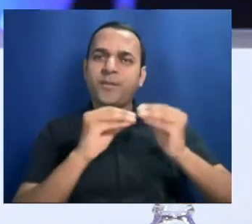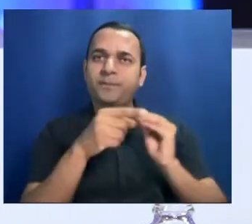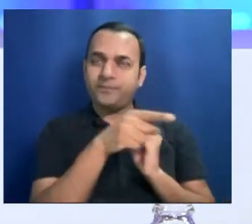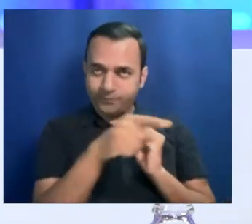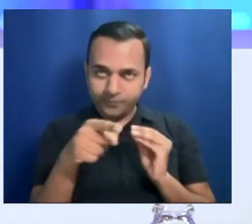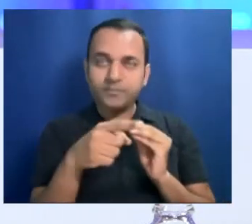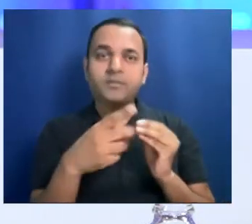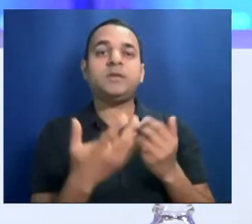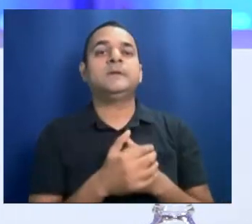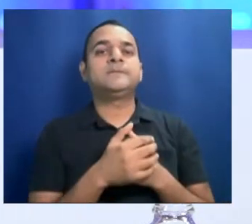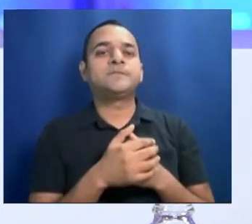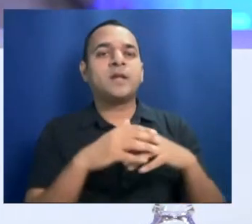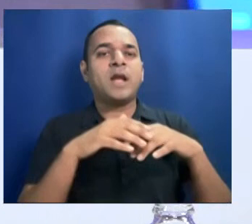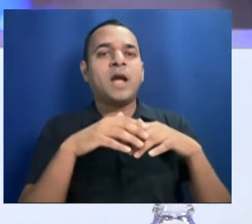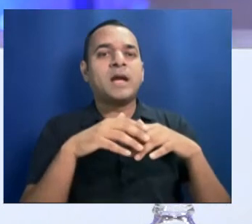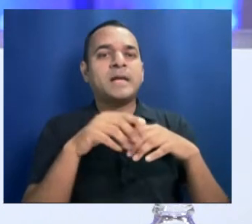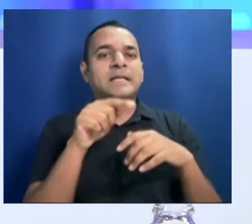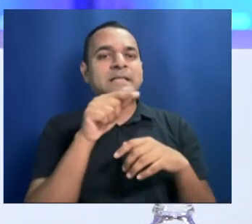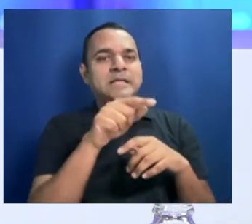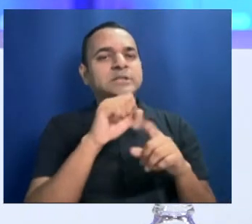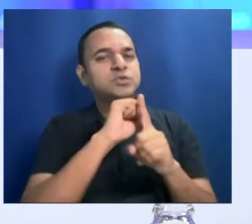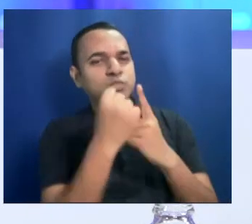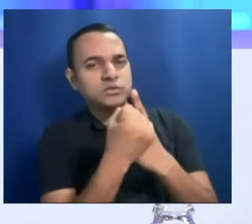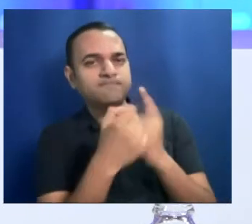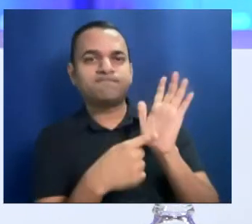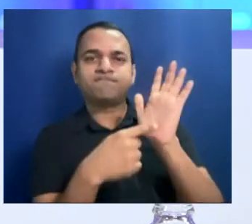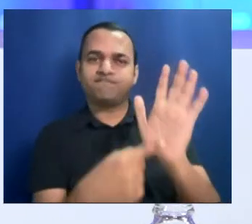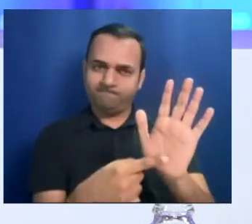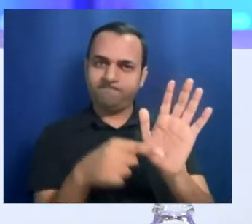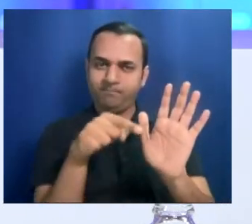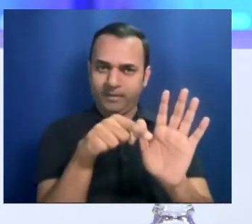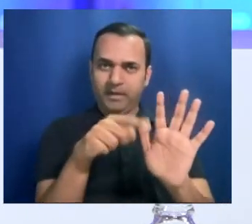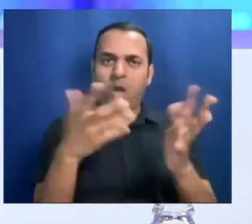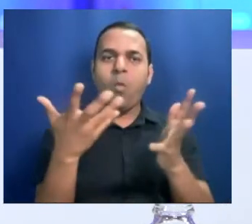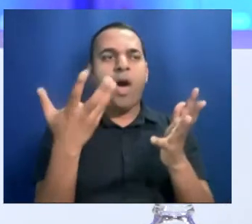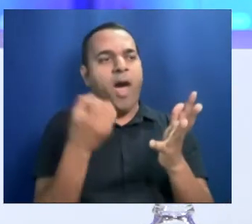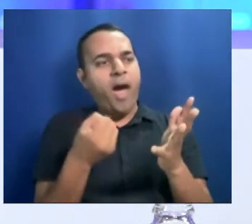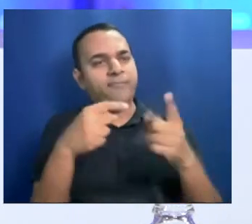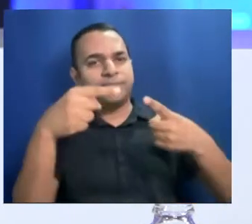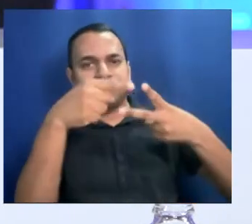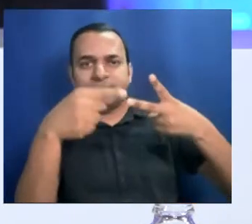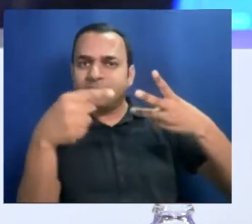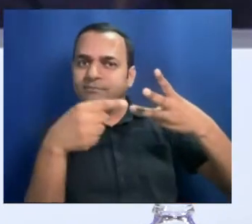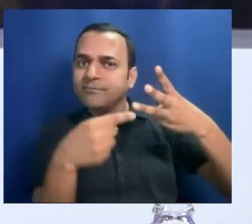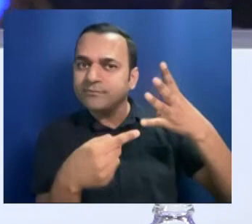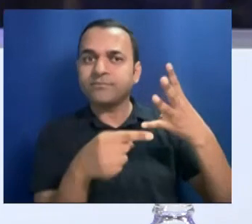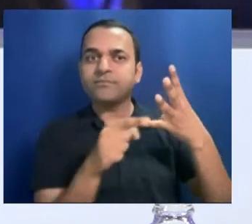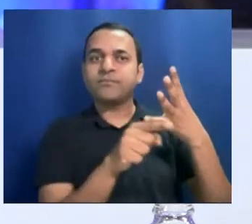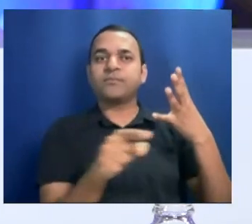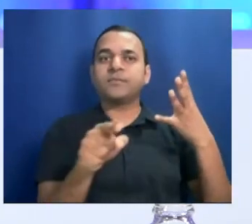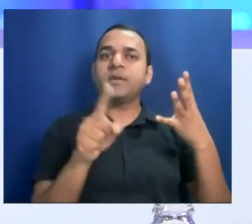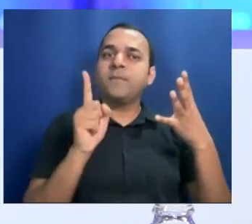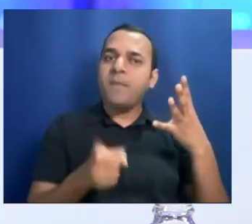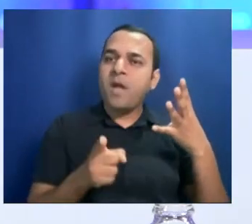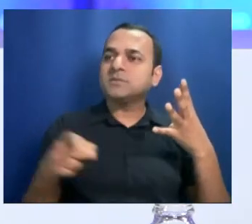which the formal care providers work, and they have to work. And we can't talk about